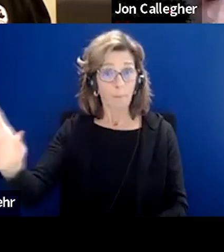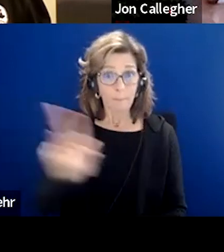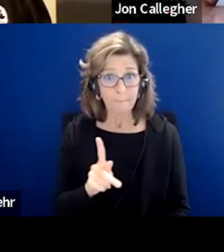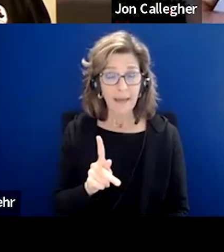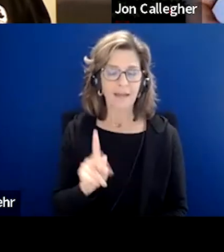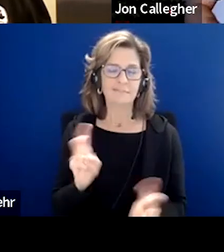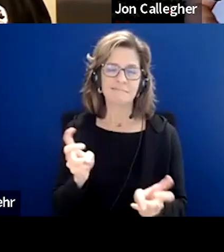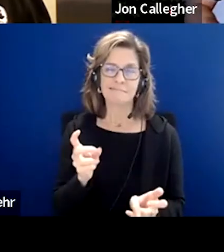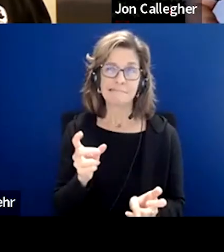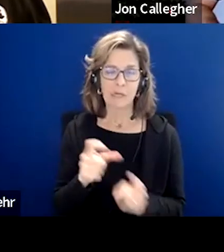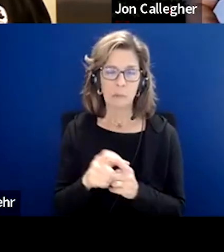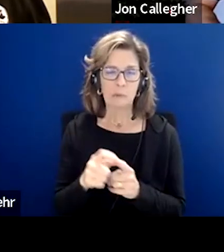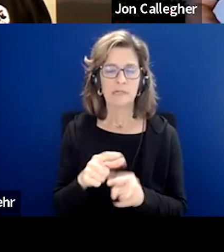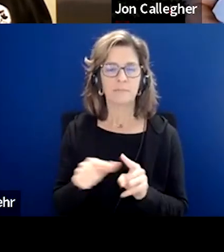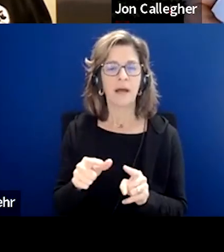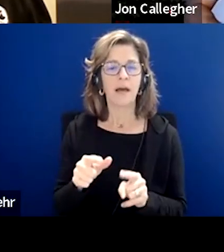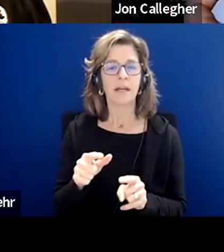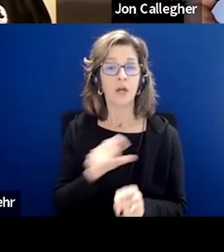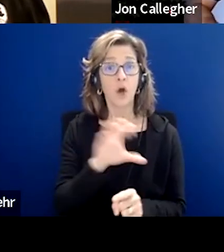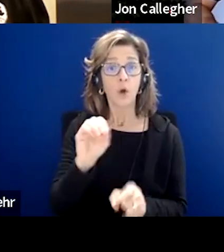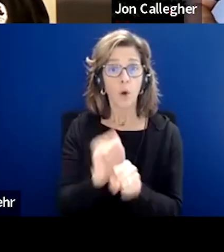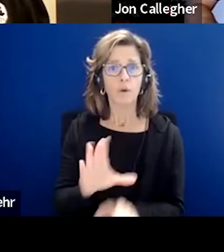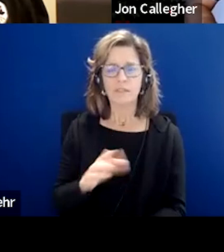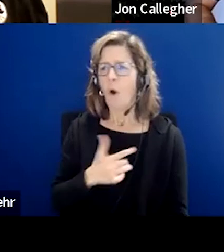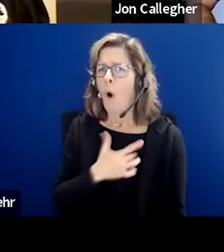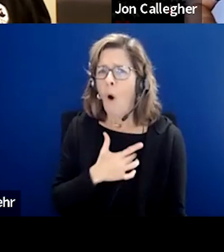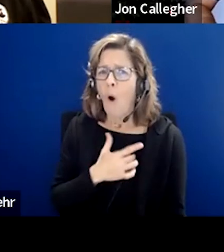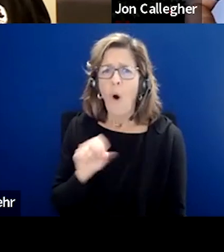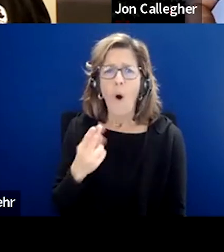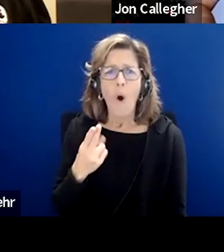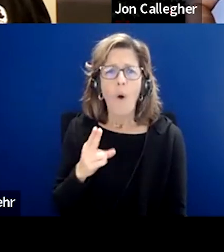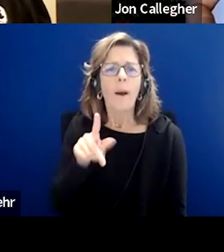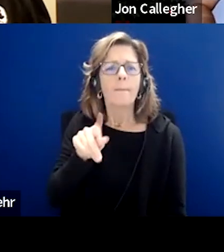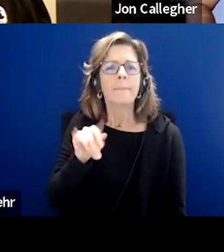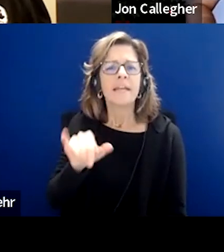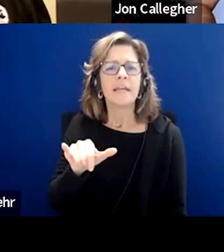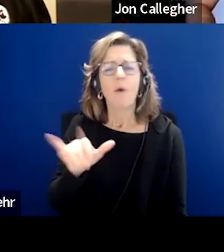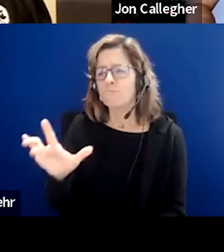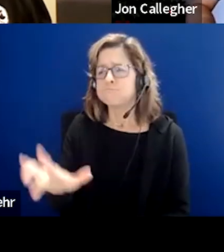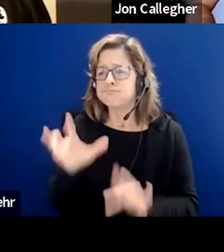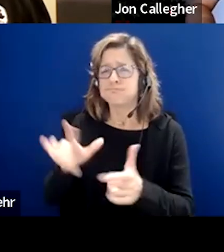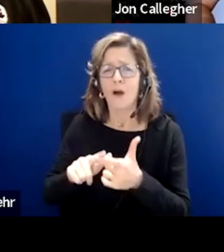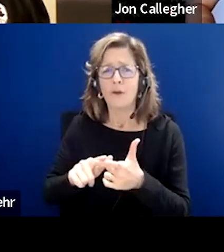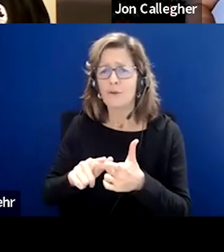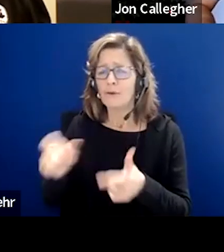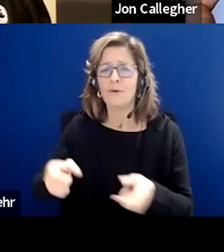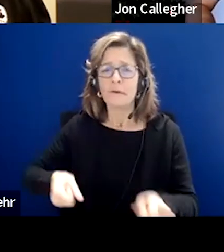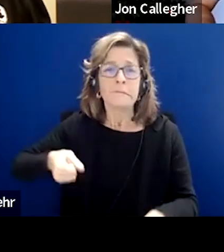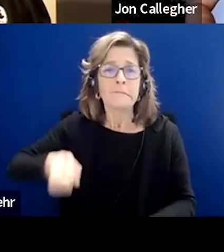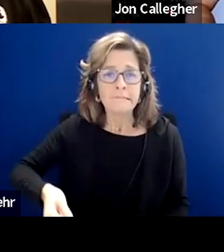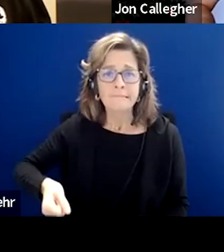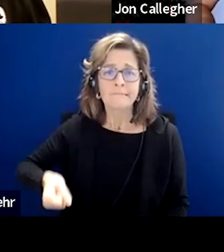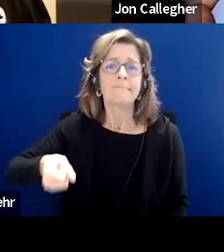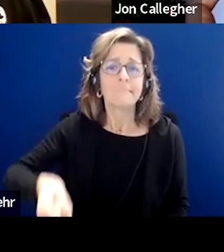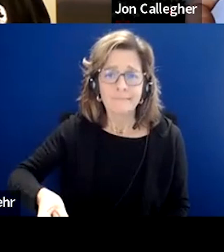There's that sense of, oh, John's hobbling around on a cane, and on the one hand, this is really sad. On the other